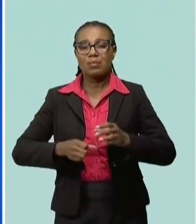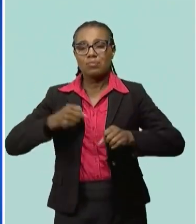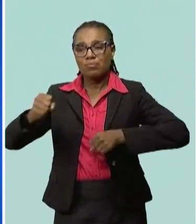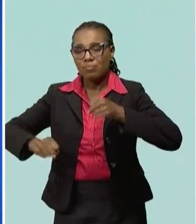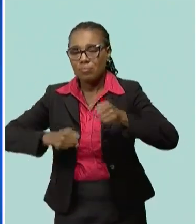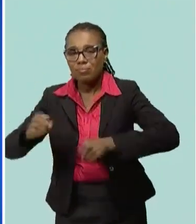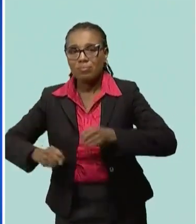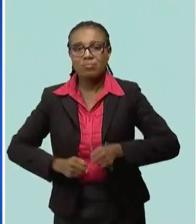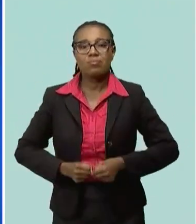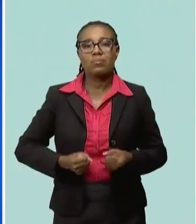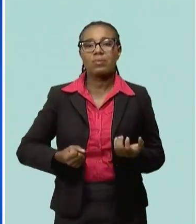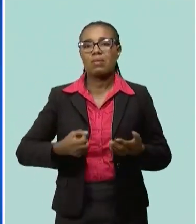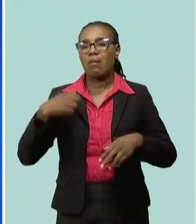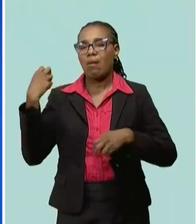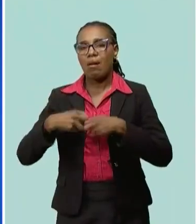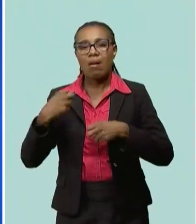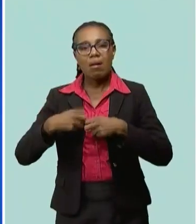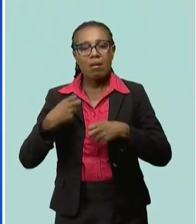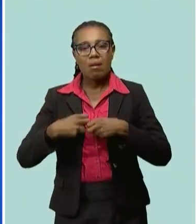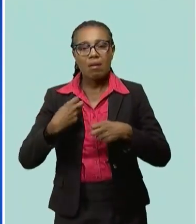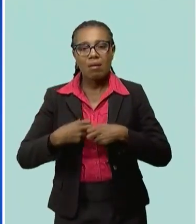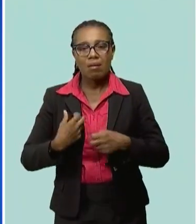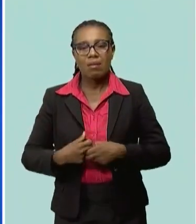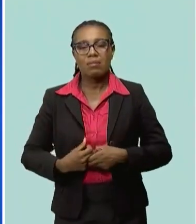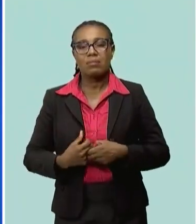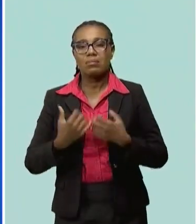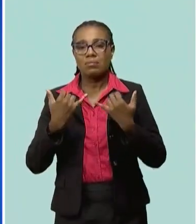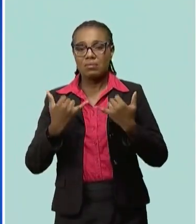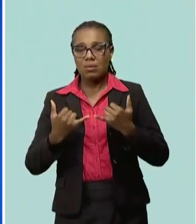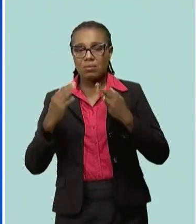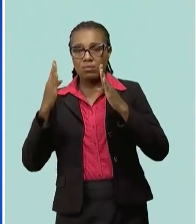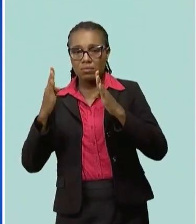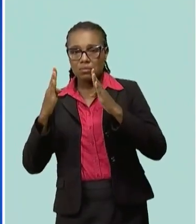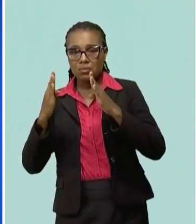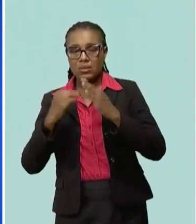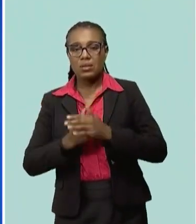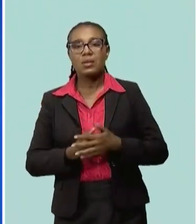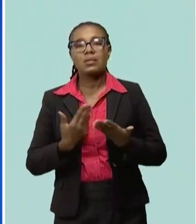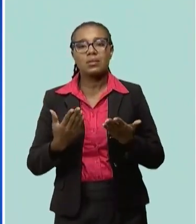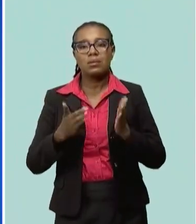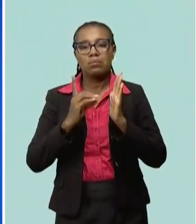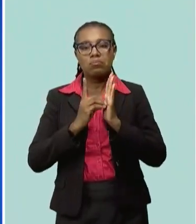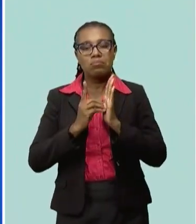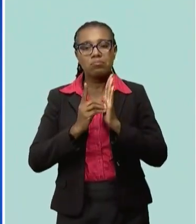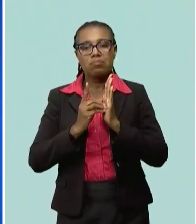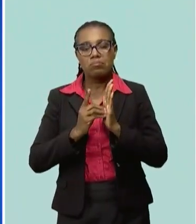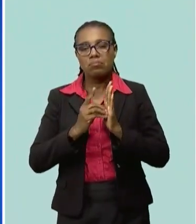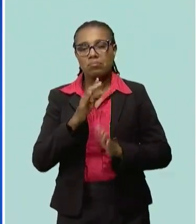them. We're now focusing on completing the demo stretch in the St. George Valley.